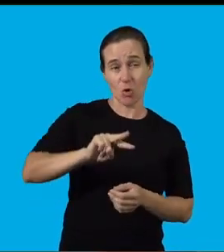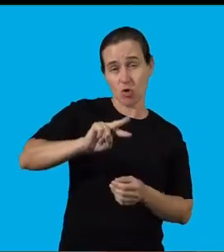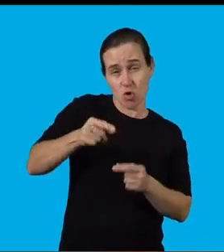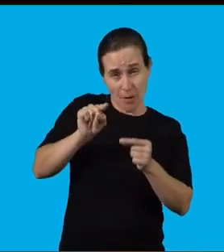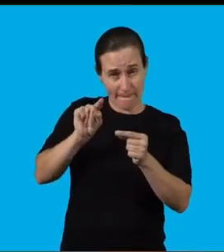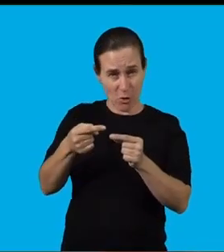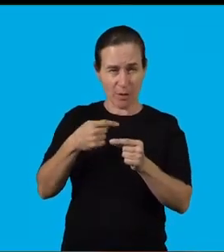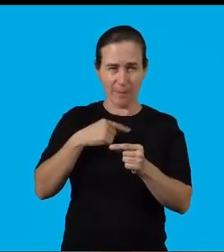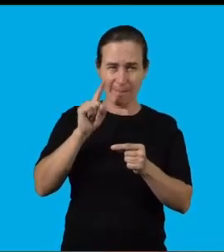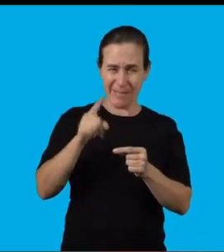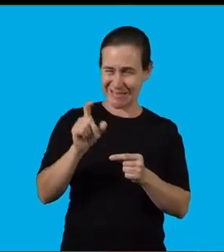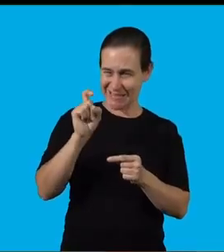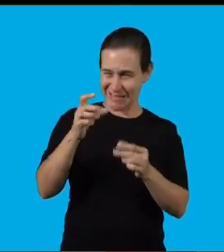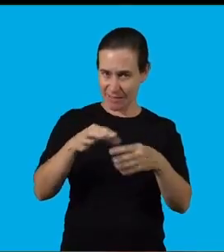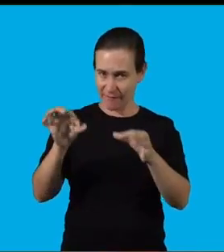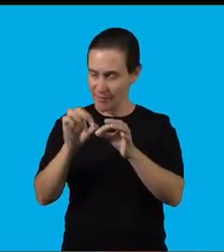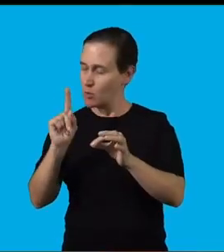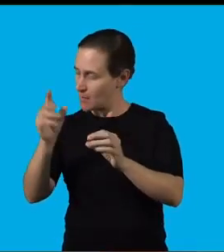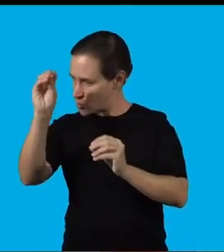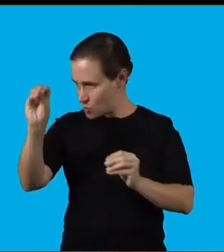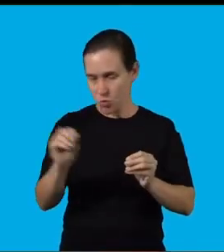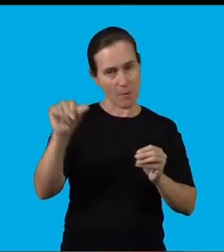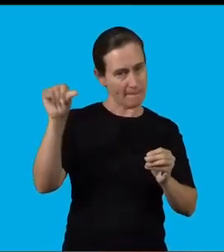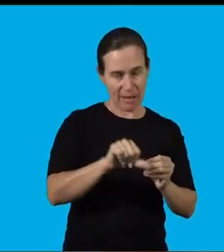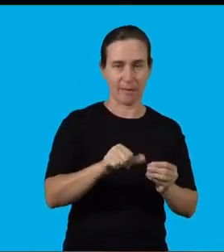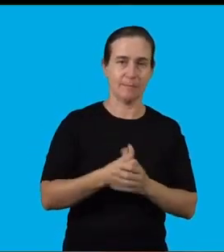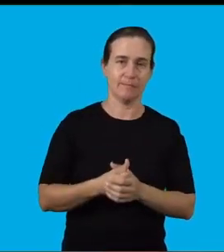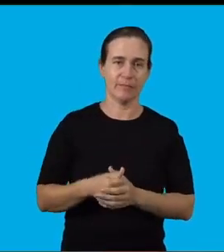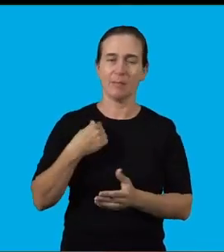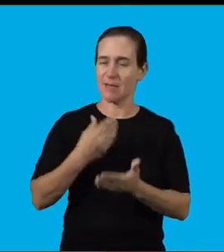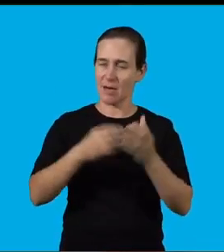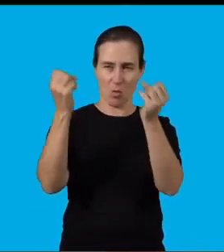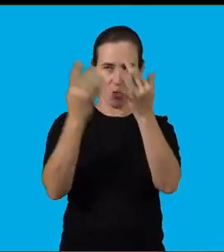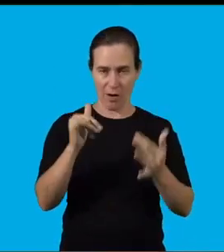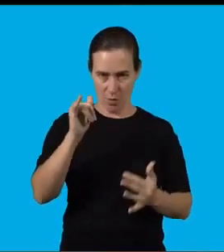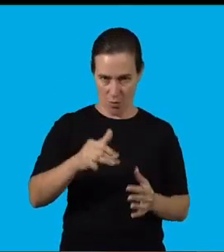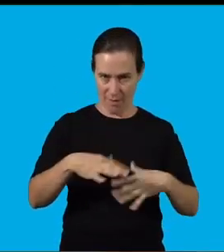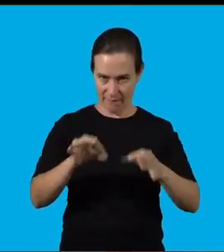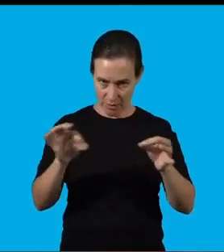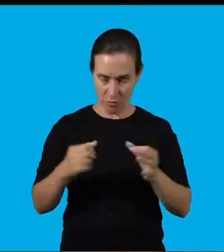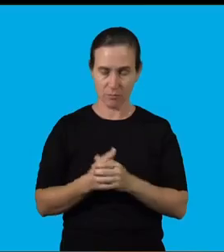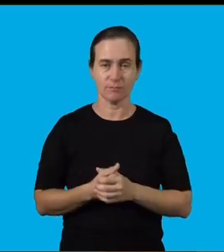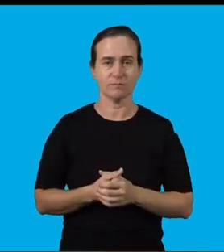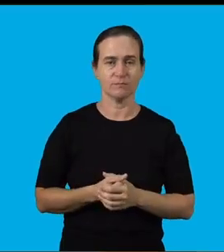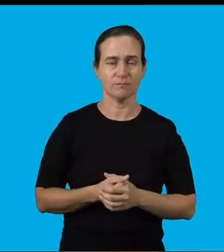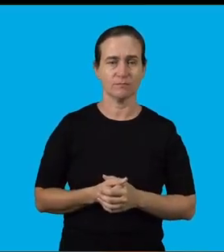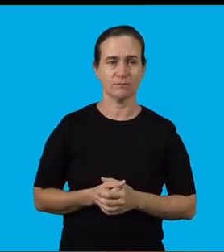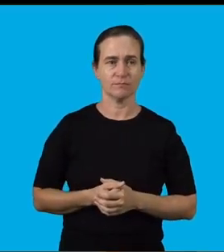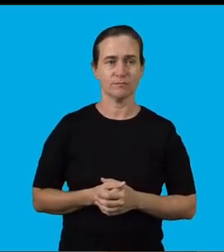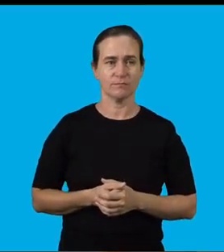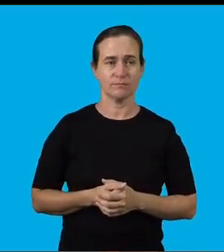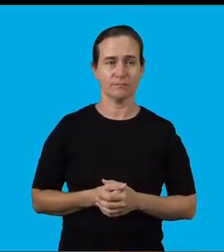points, remember to always substitute your x value back in so that you work out your y values as well. Okay, you must find the y